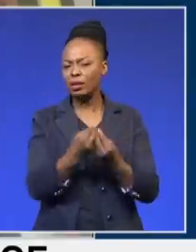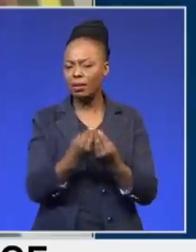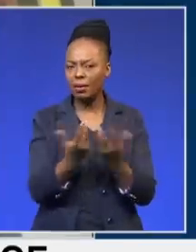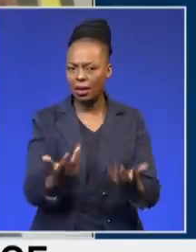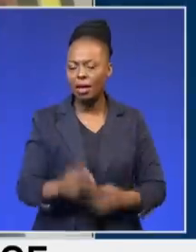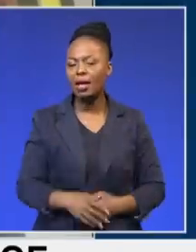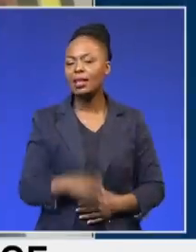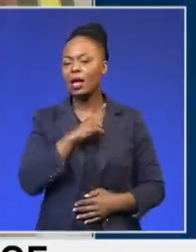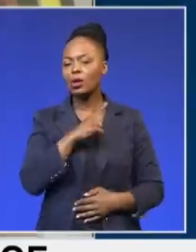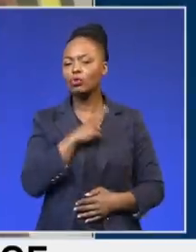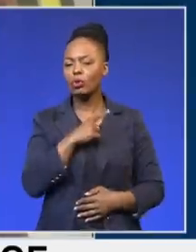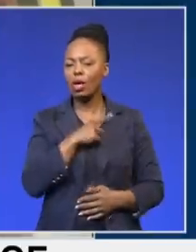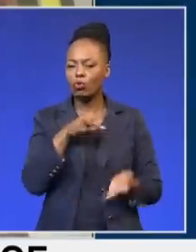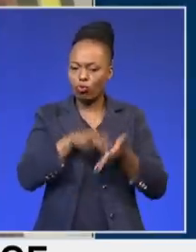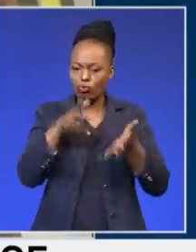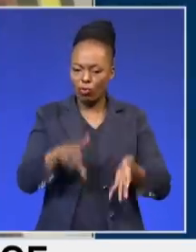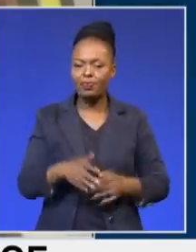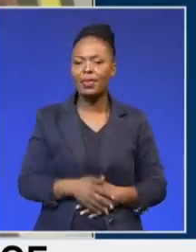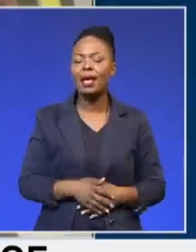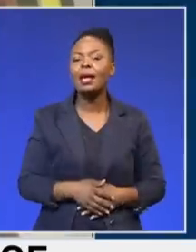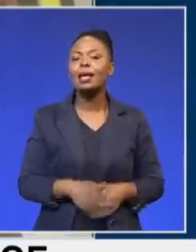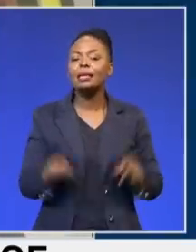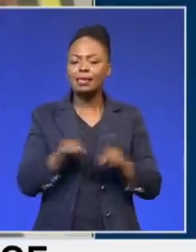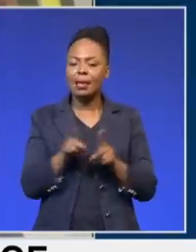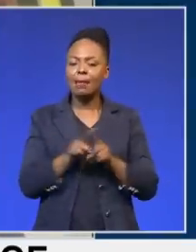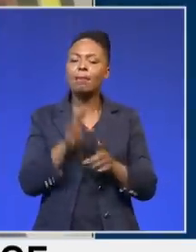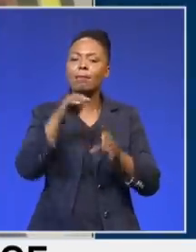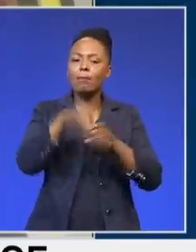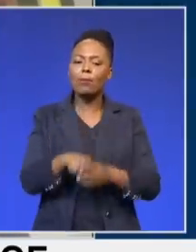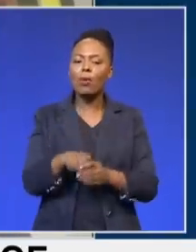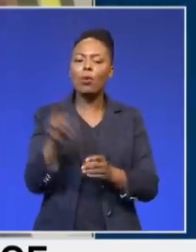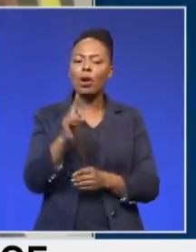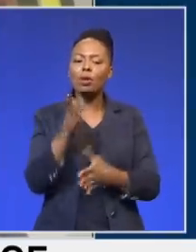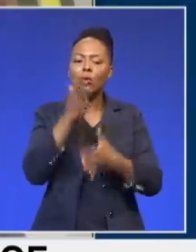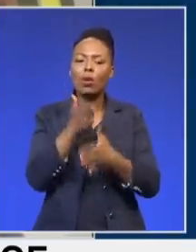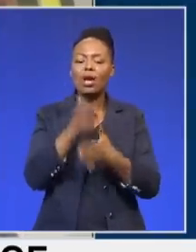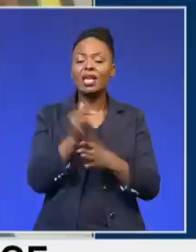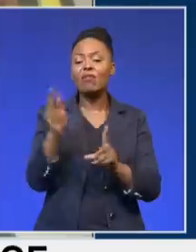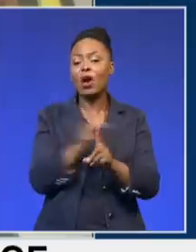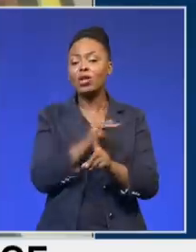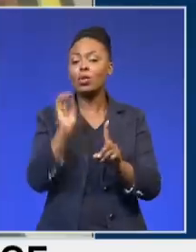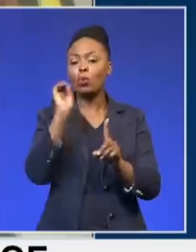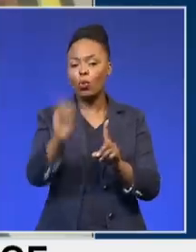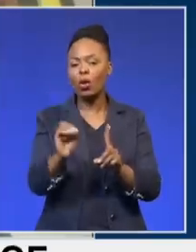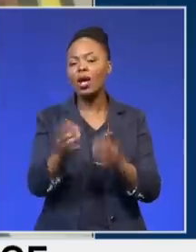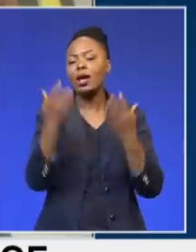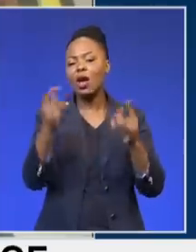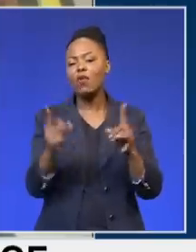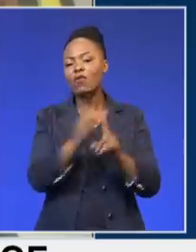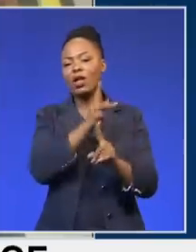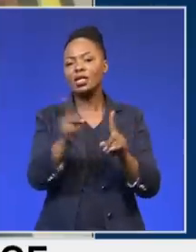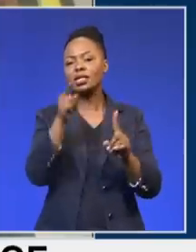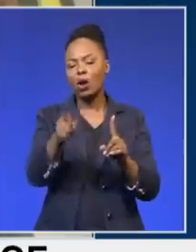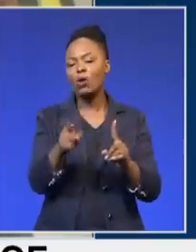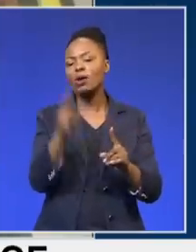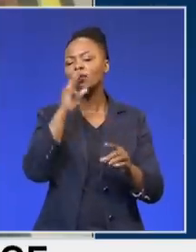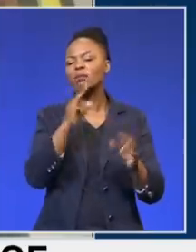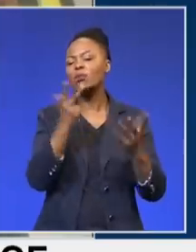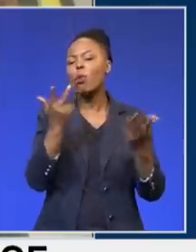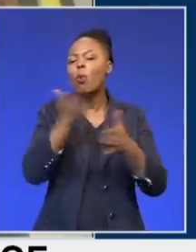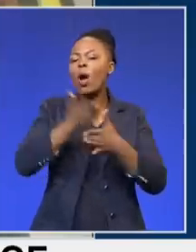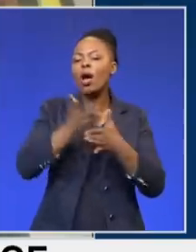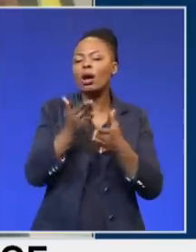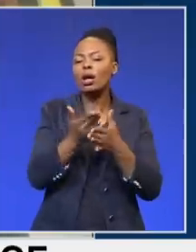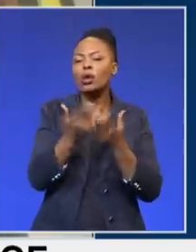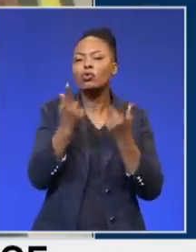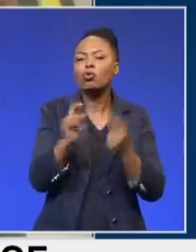we stood. And then the part of the work that has to be done, if there's a violation, you then say, what is the scope of work that has to be done? I don't know